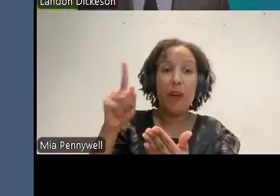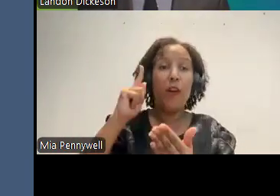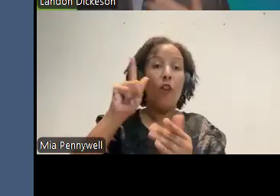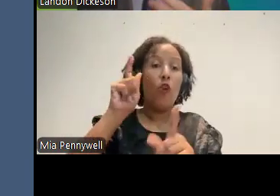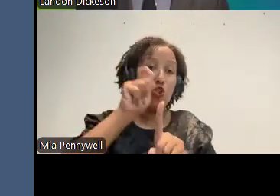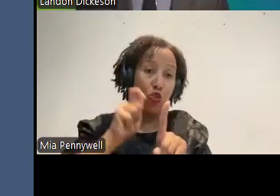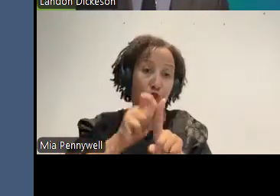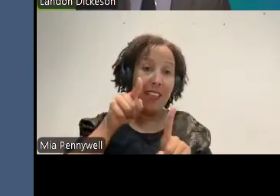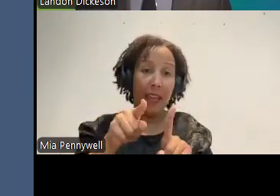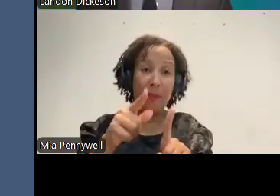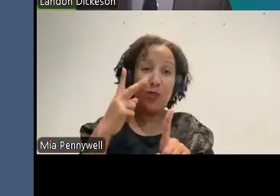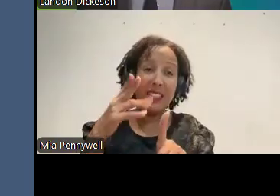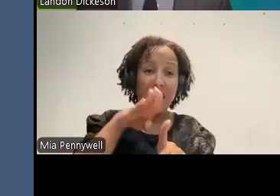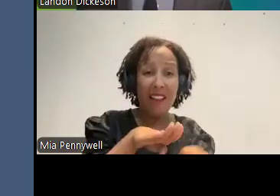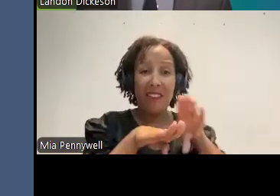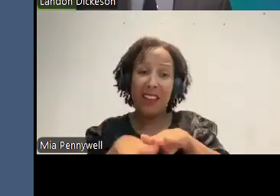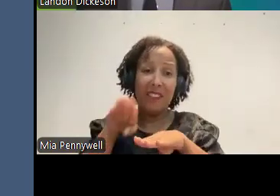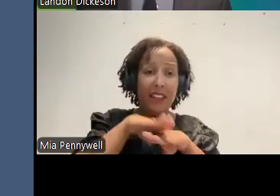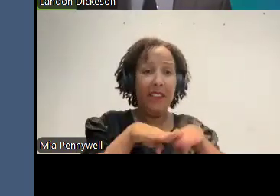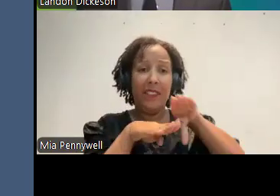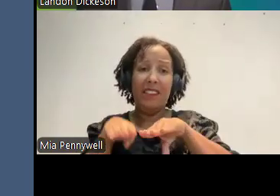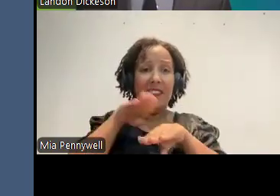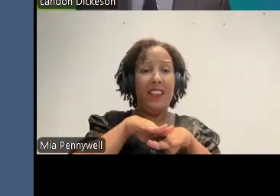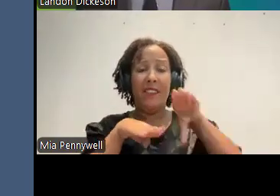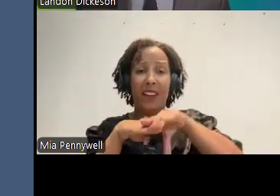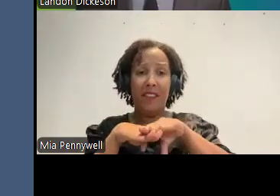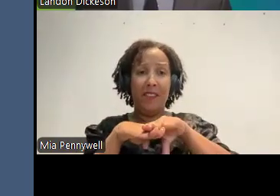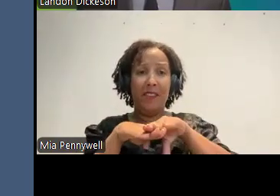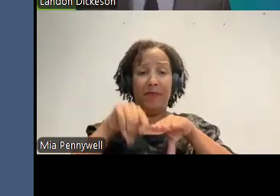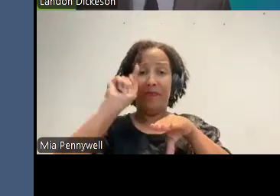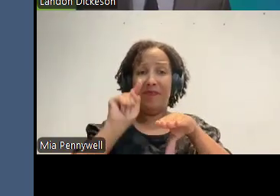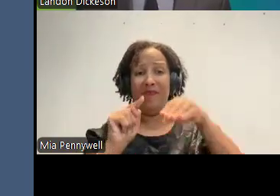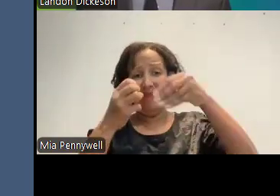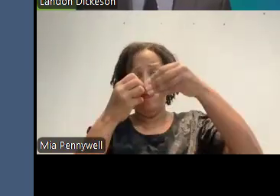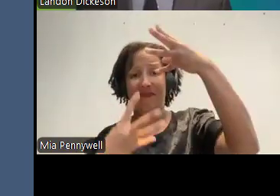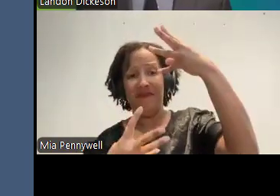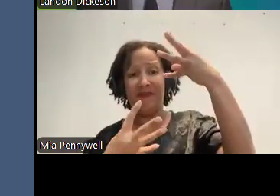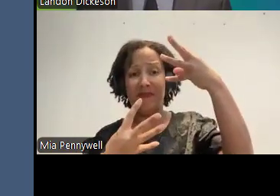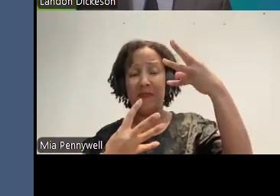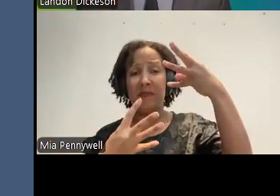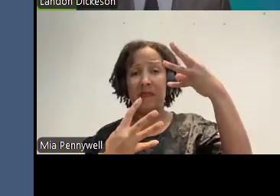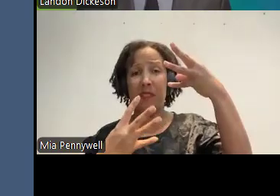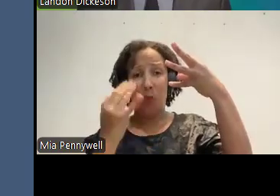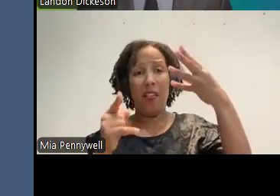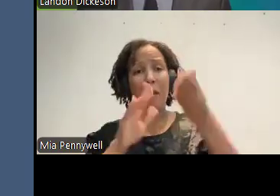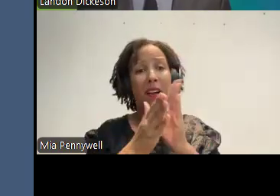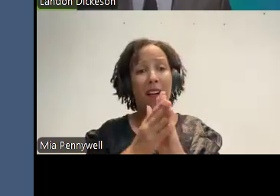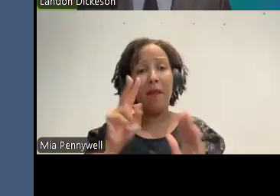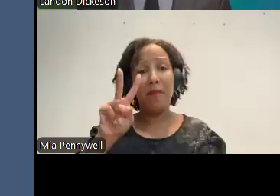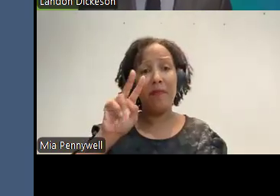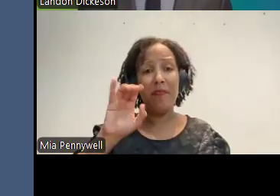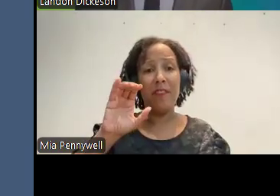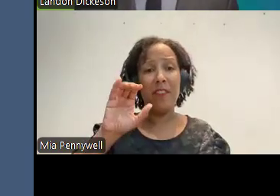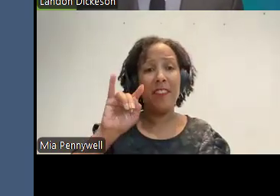of layering that goes into all of this victimization and the recovery efforts needed for